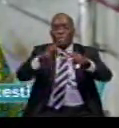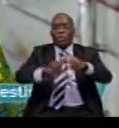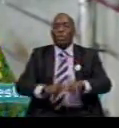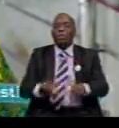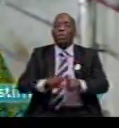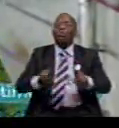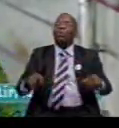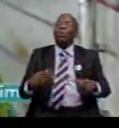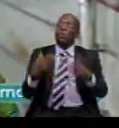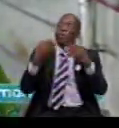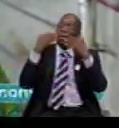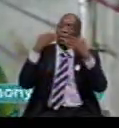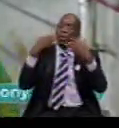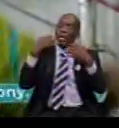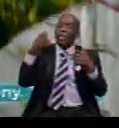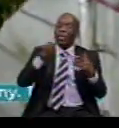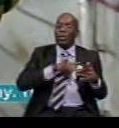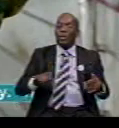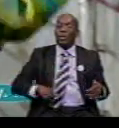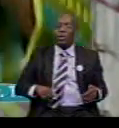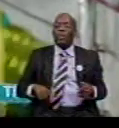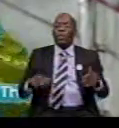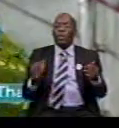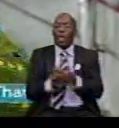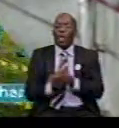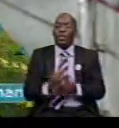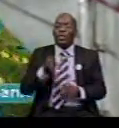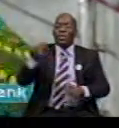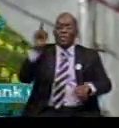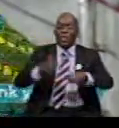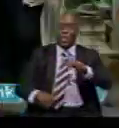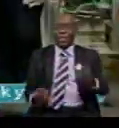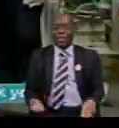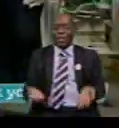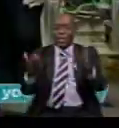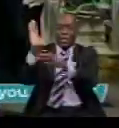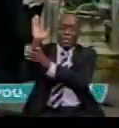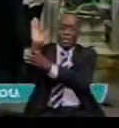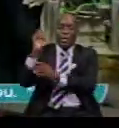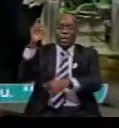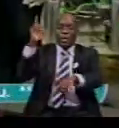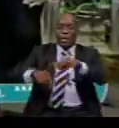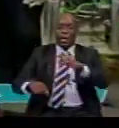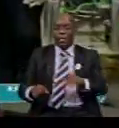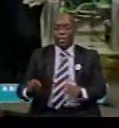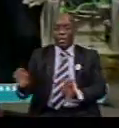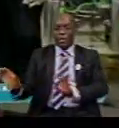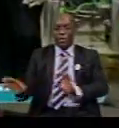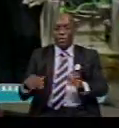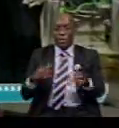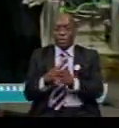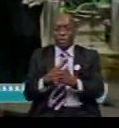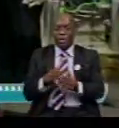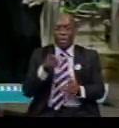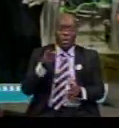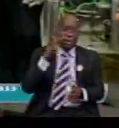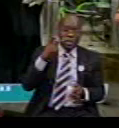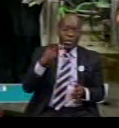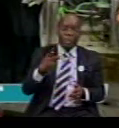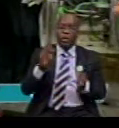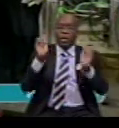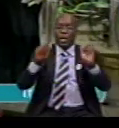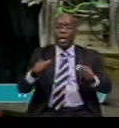pe se be mi na mo na ro mi o le gba pa itele bayi mi o le gbe mo tin gba pa e wo mo tun